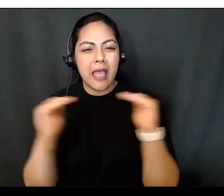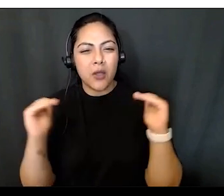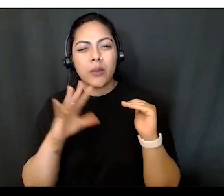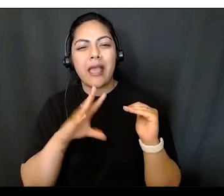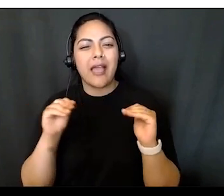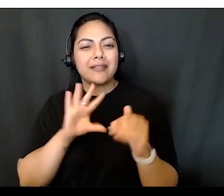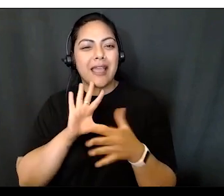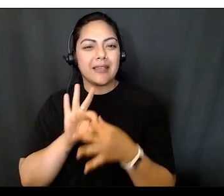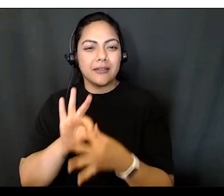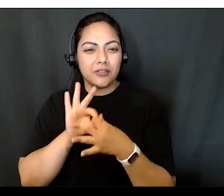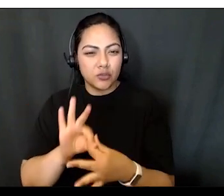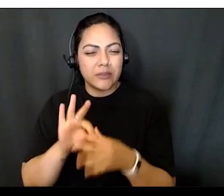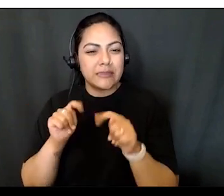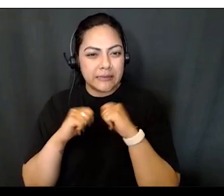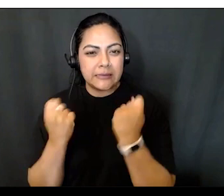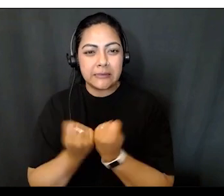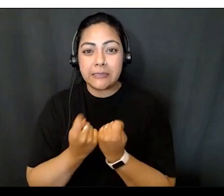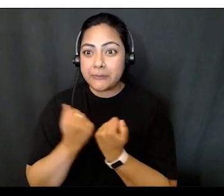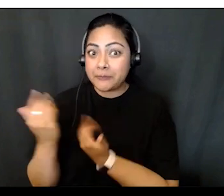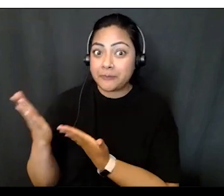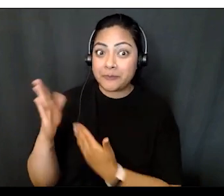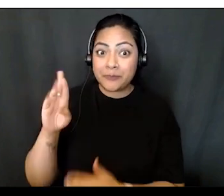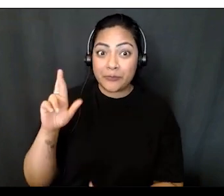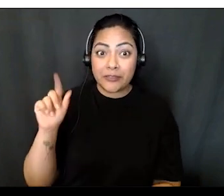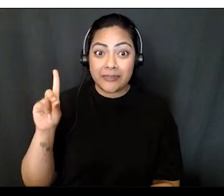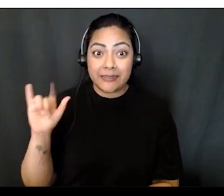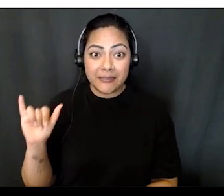team. Brady, take it away.